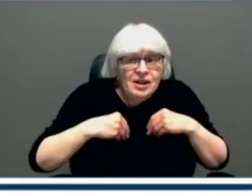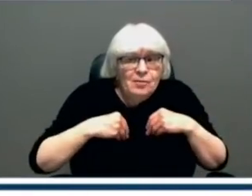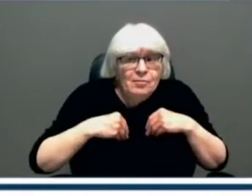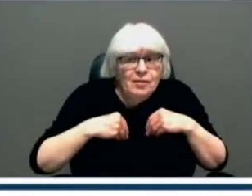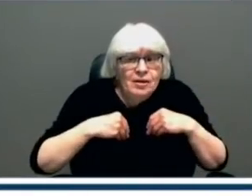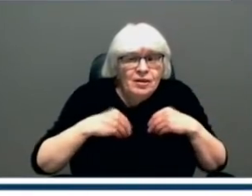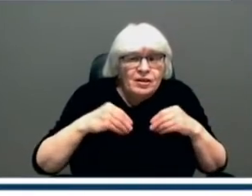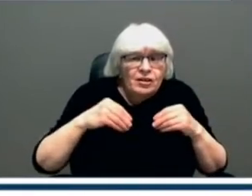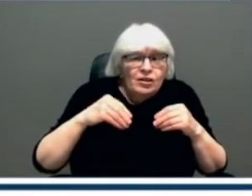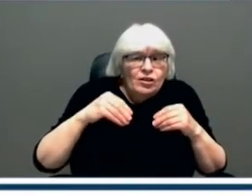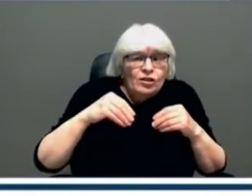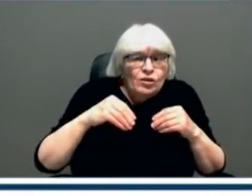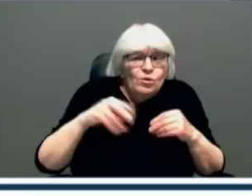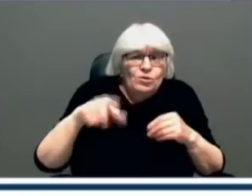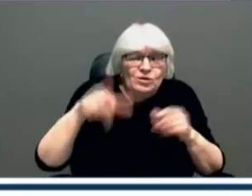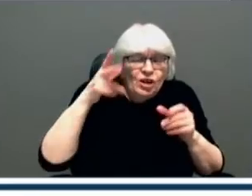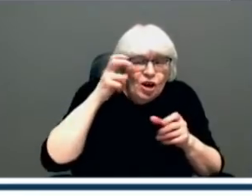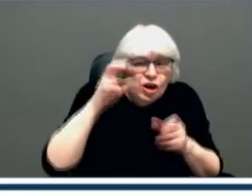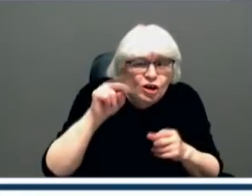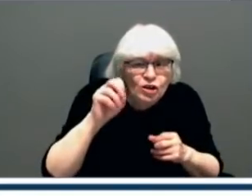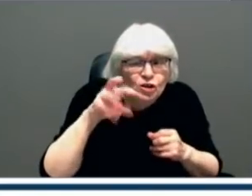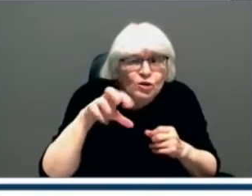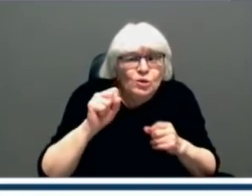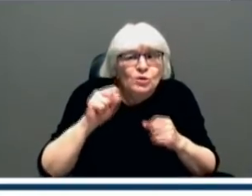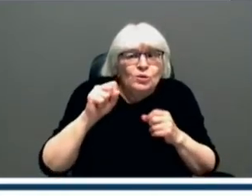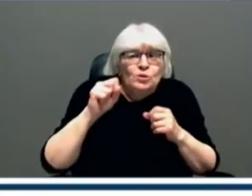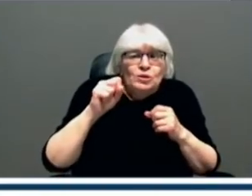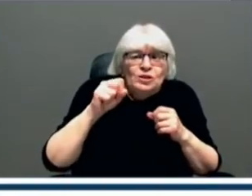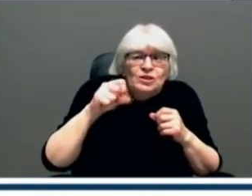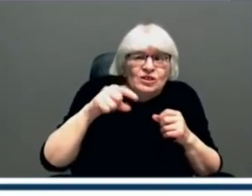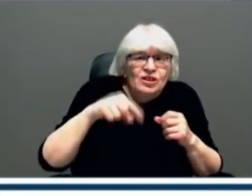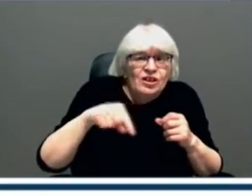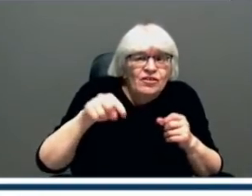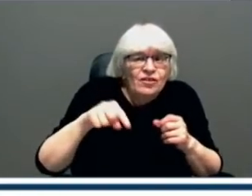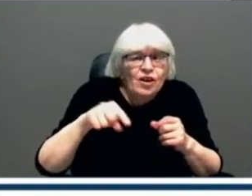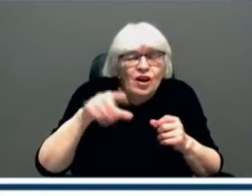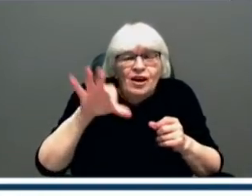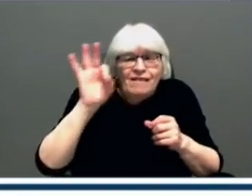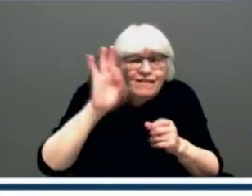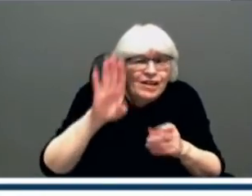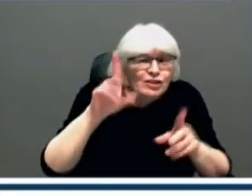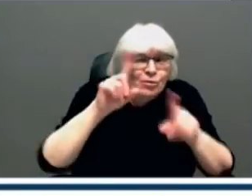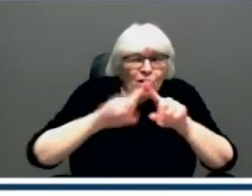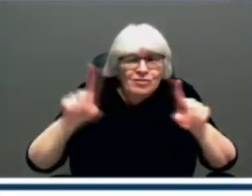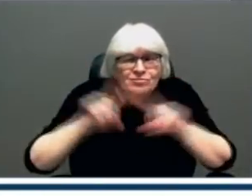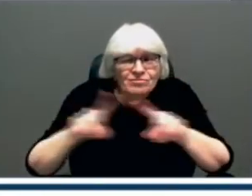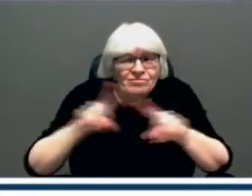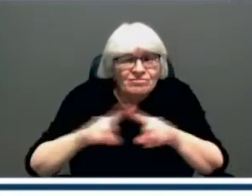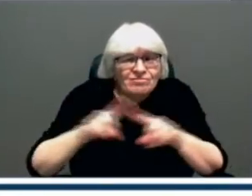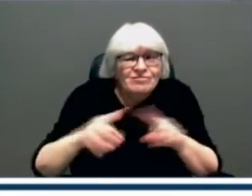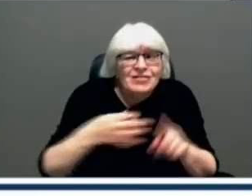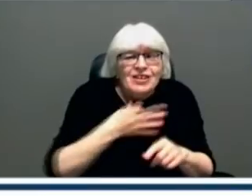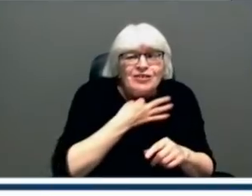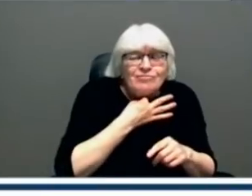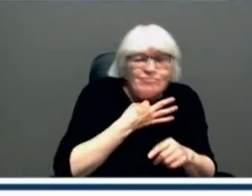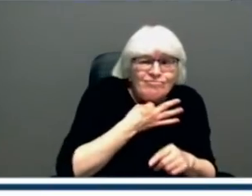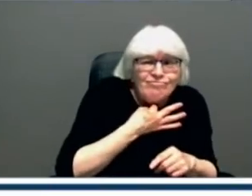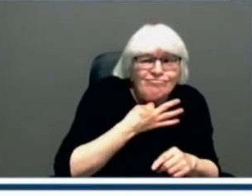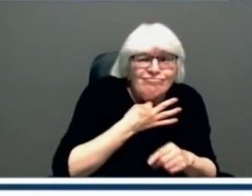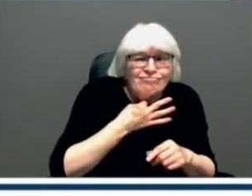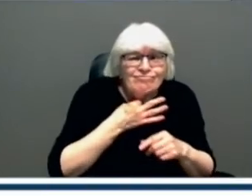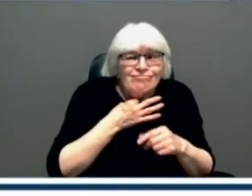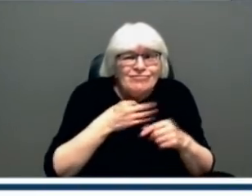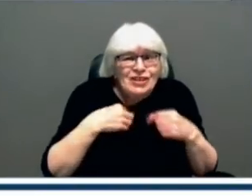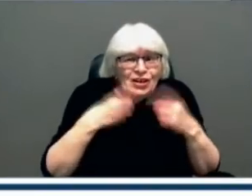People seem to be more nervous, and that the message that they're getting from you and your colleagues doesn't seem to be reassuring, that after 2 years of